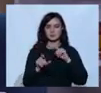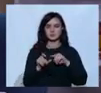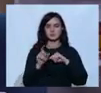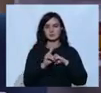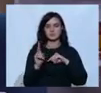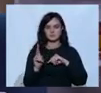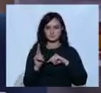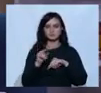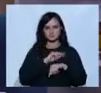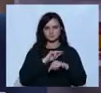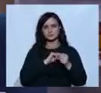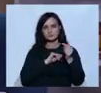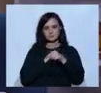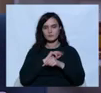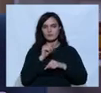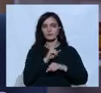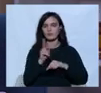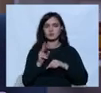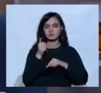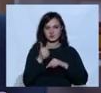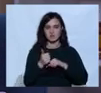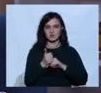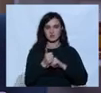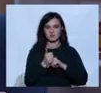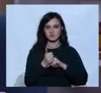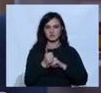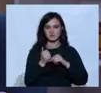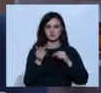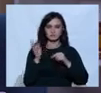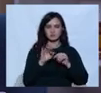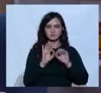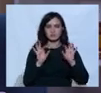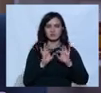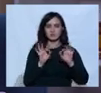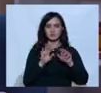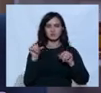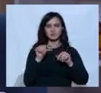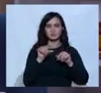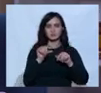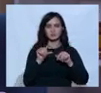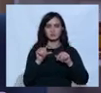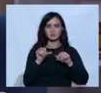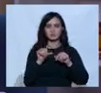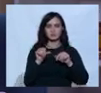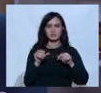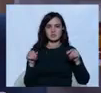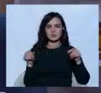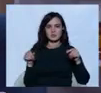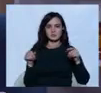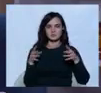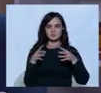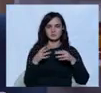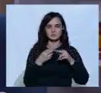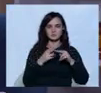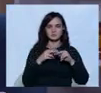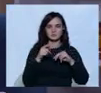signing the contract and putting his own flesh on the line. Bassanio is a poor businessman, but